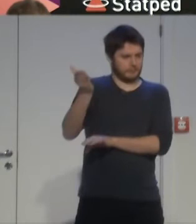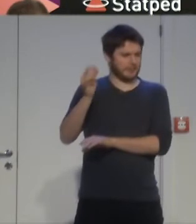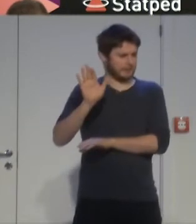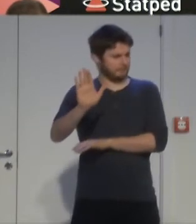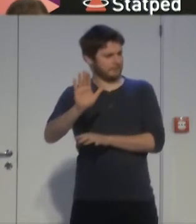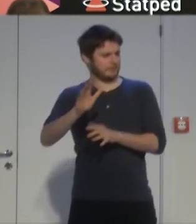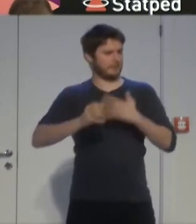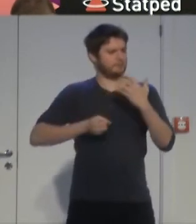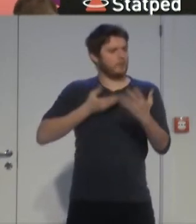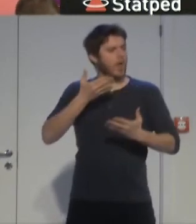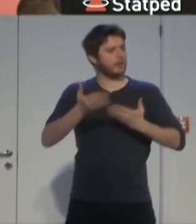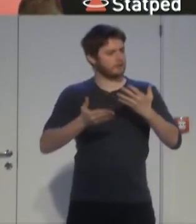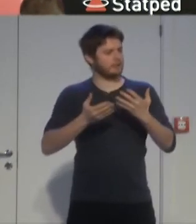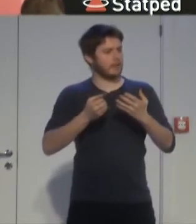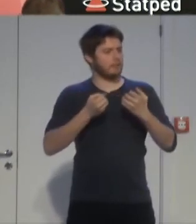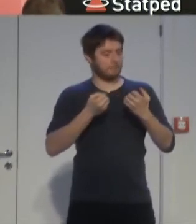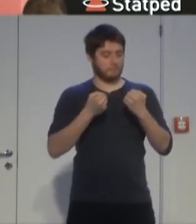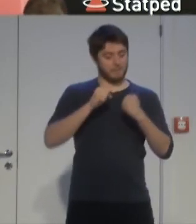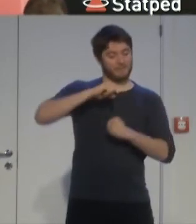It's the beginning of languaging.